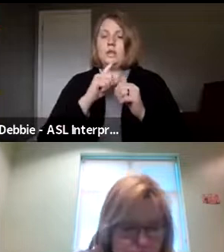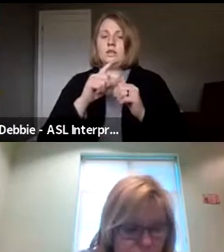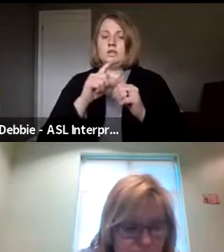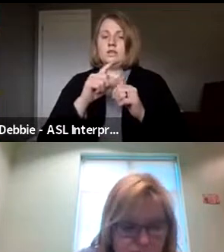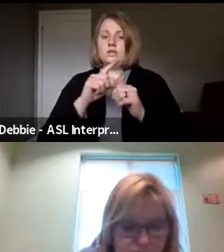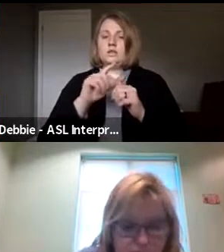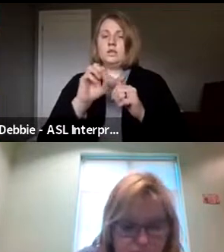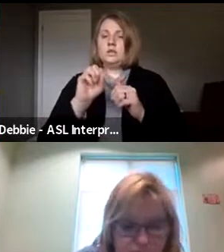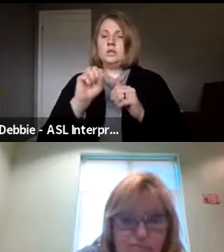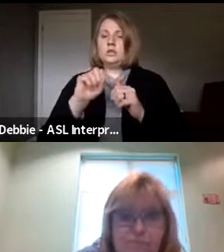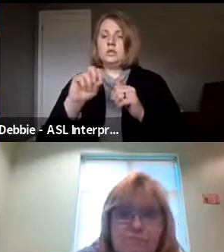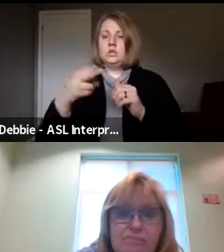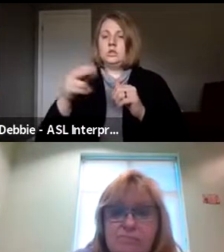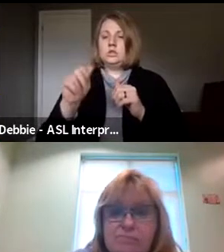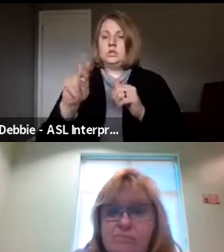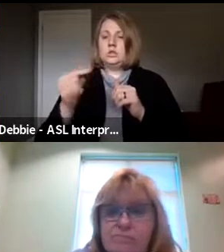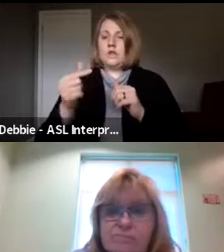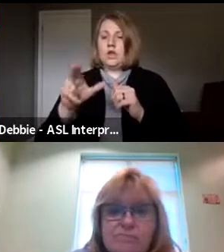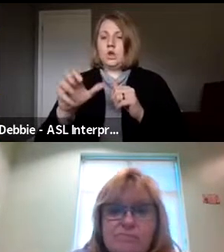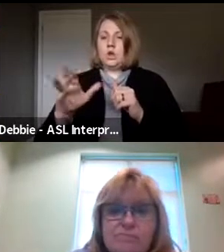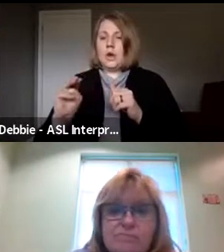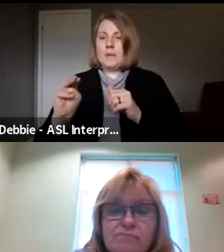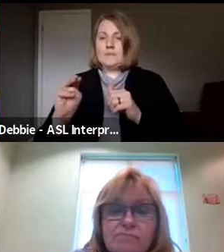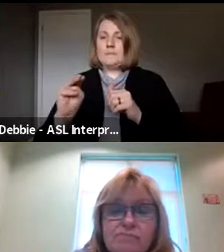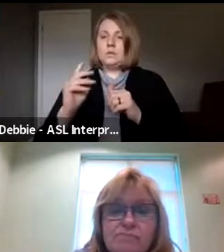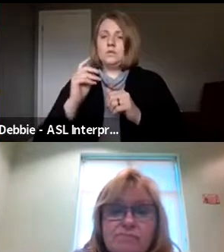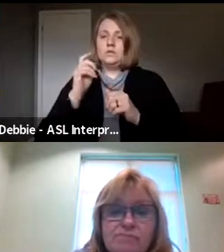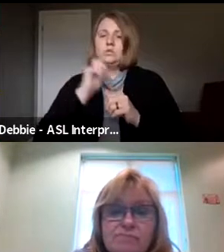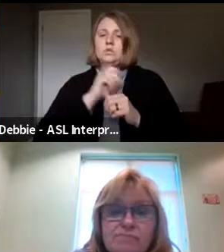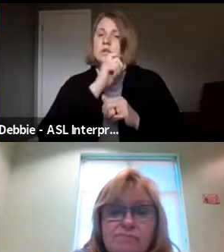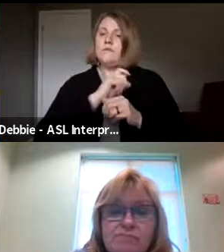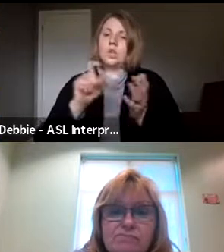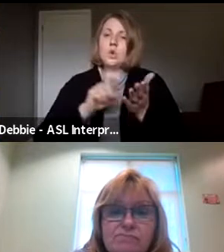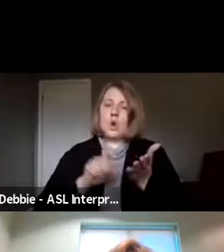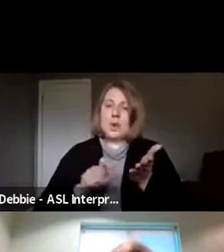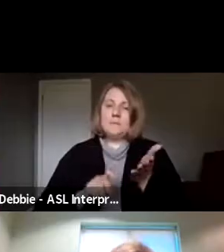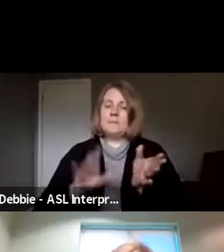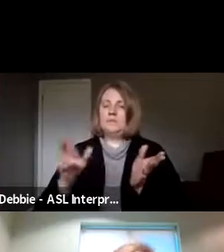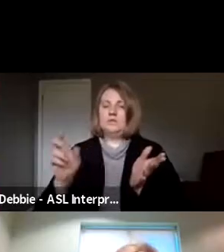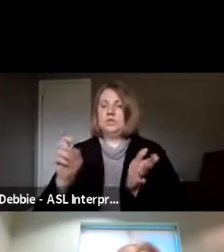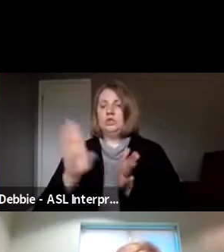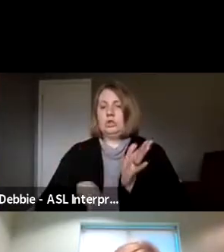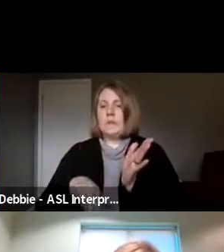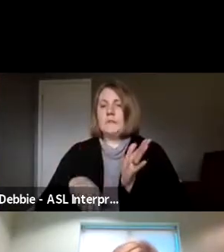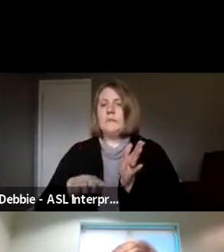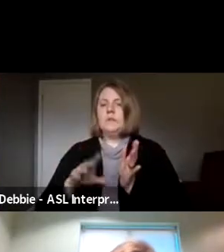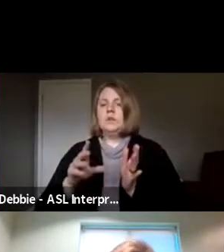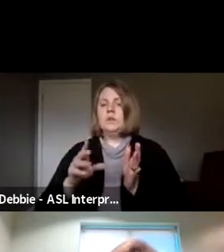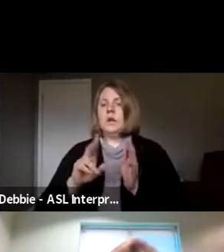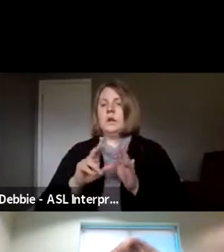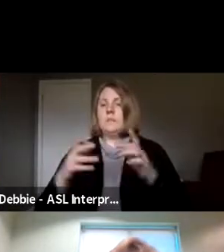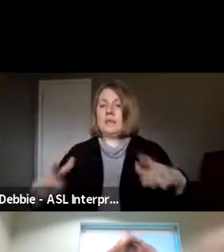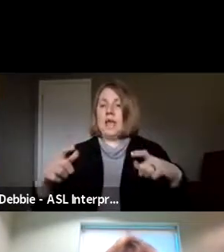bed of shaving cream. So we're going to need some shaving cream, cheap shaving cream, disposable plates,